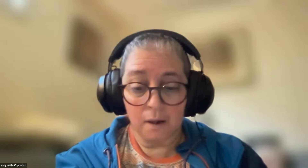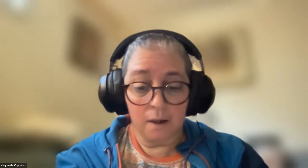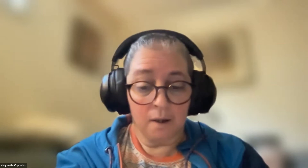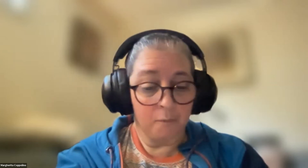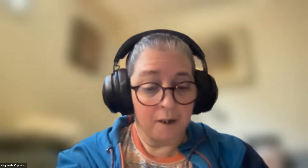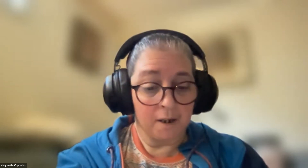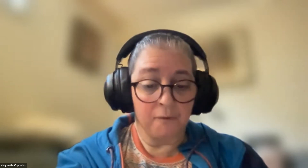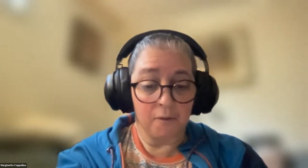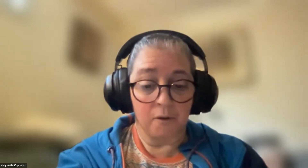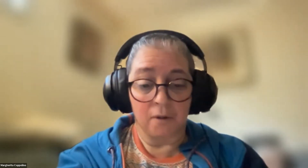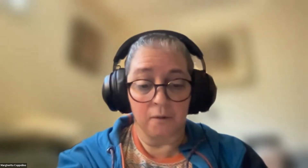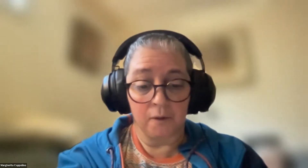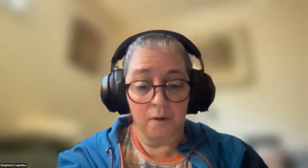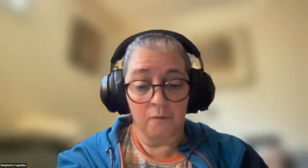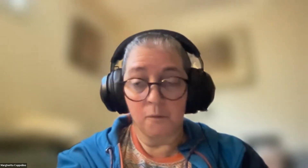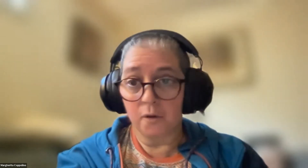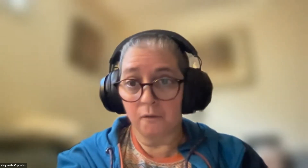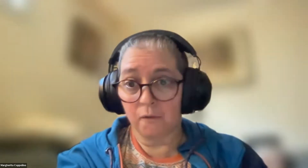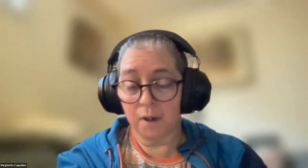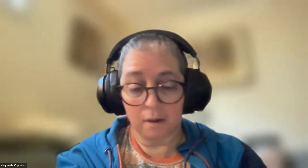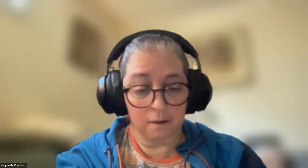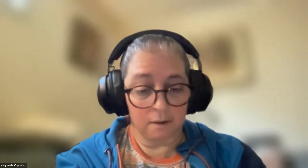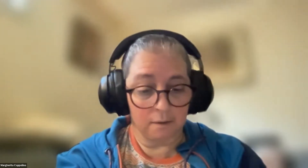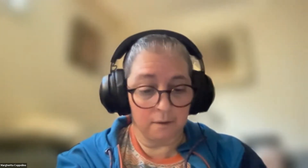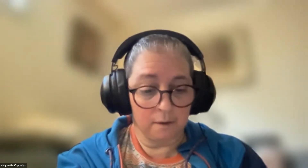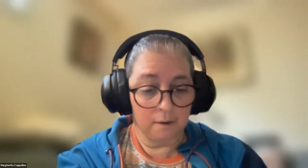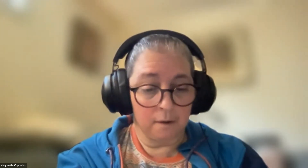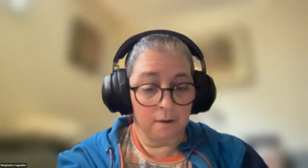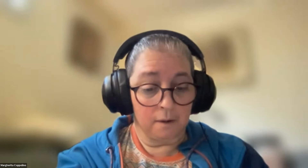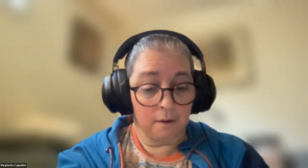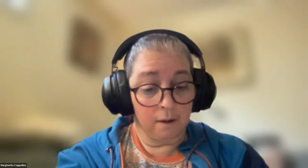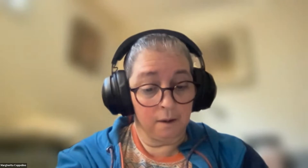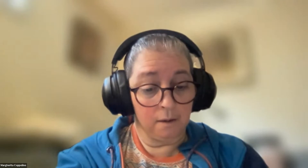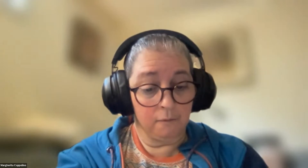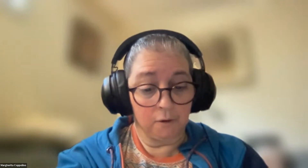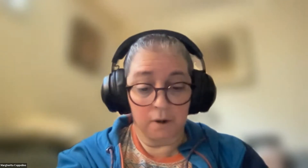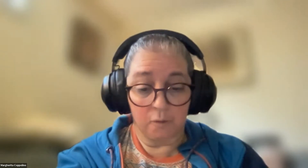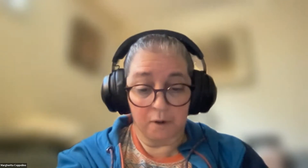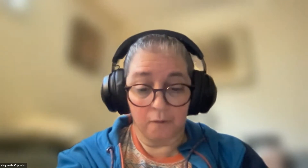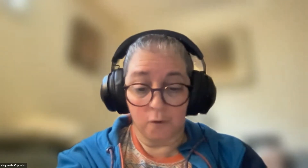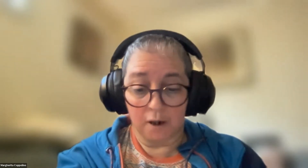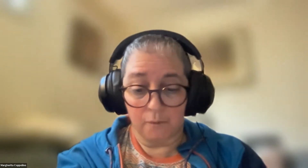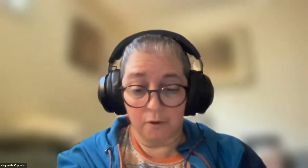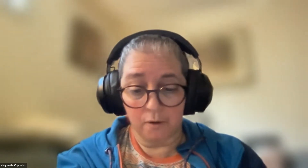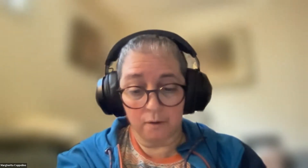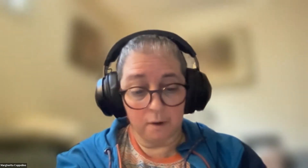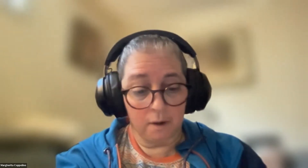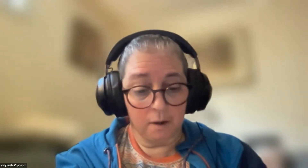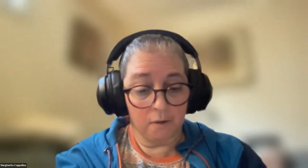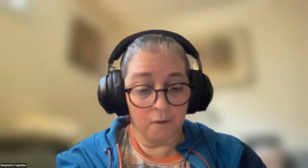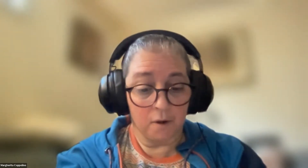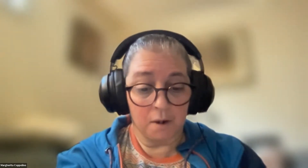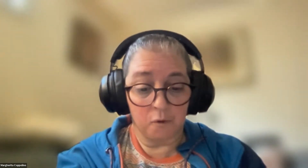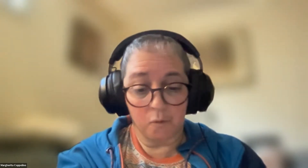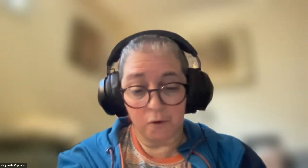lives and speak up for themselves for more than 15 years. He fluently speaks four languages